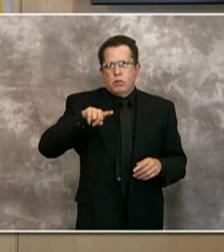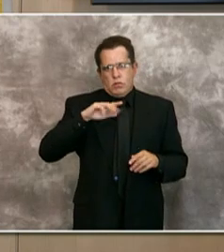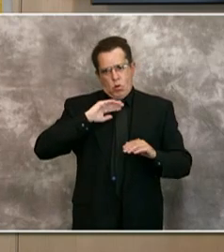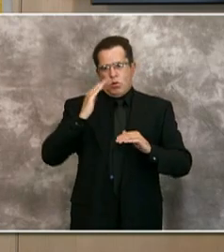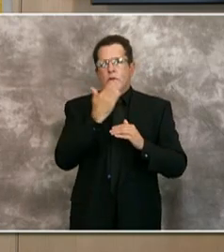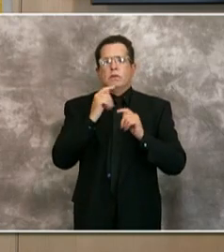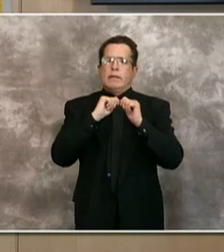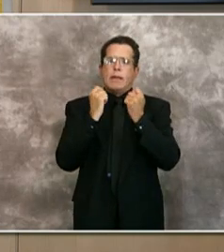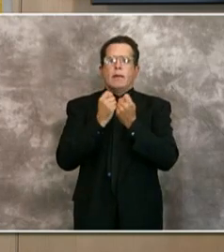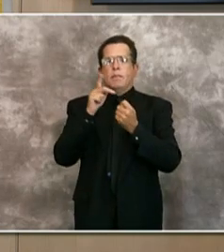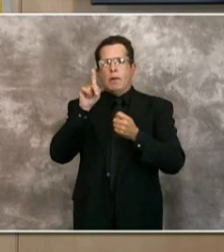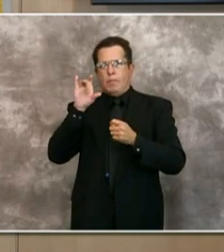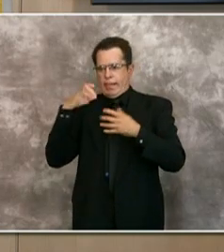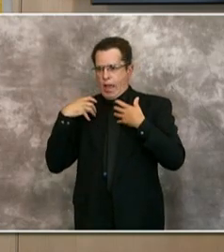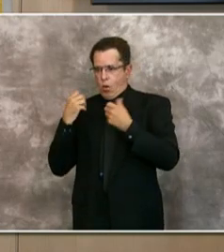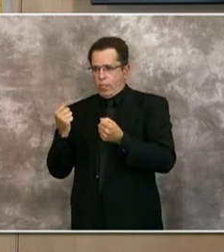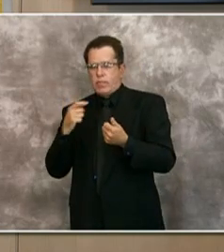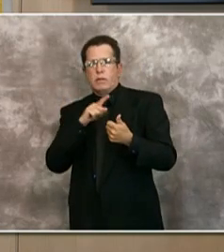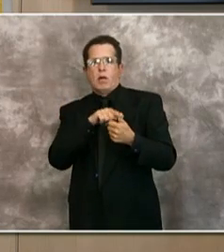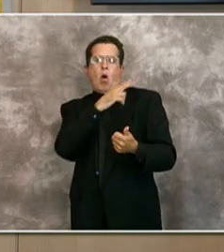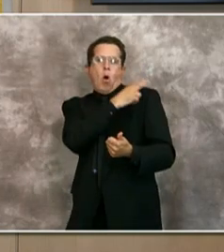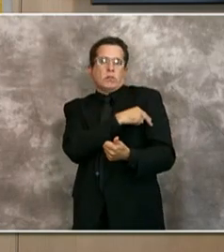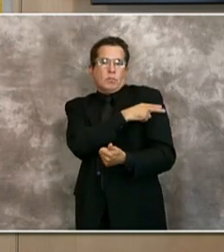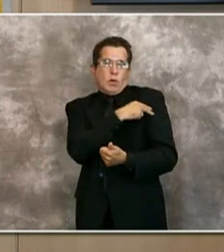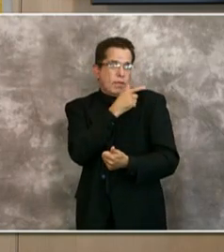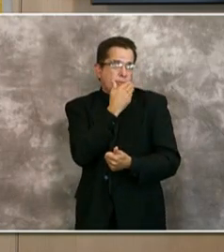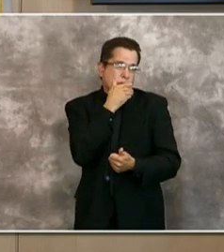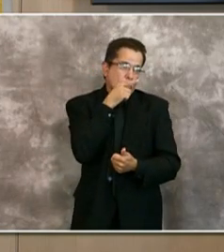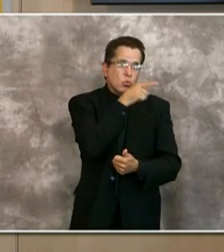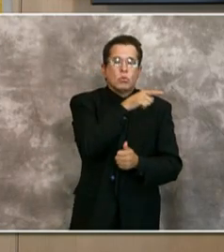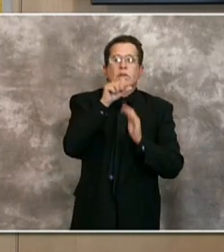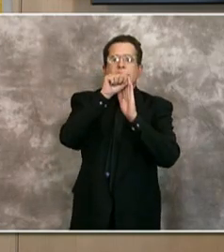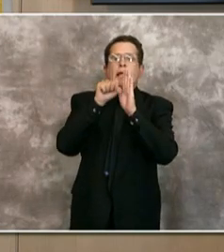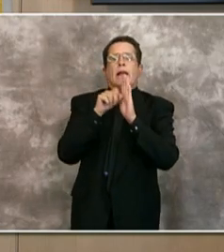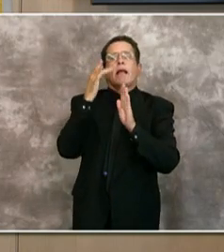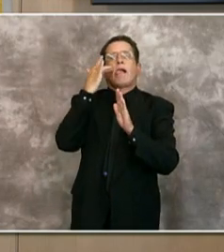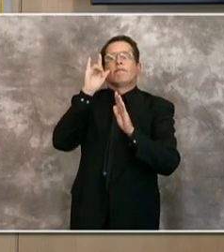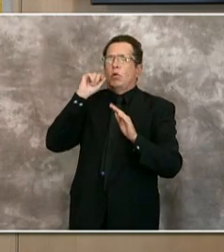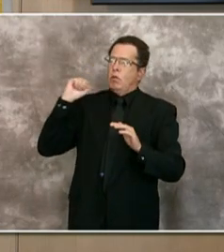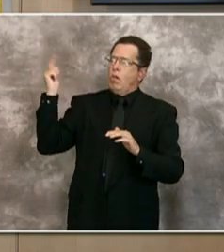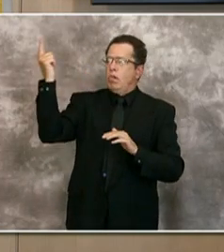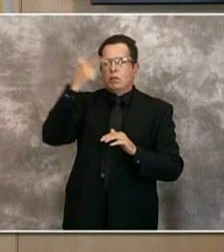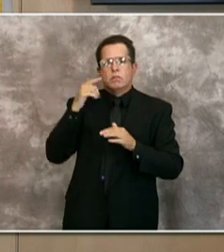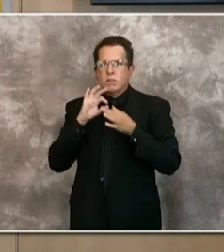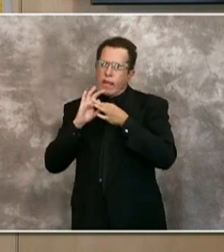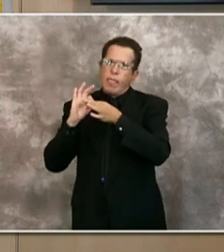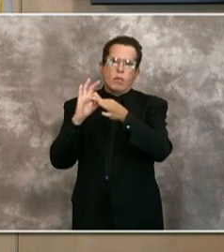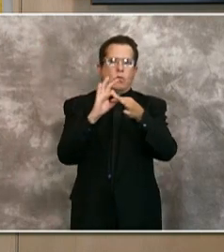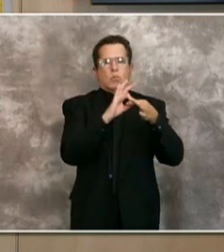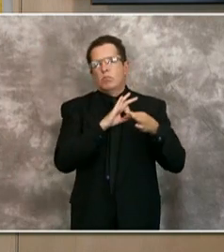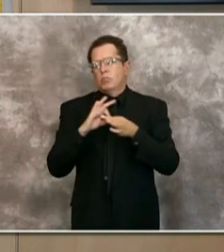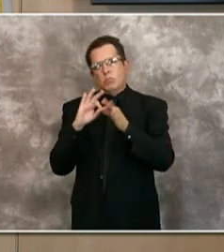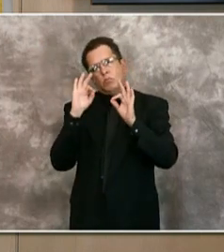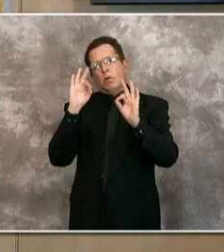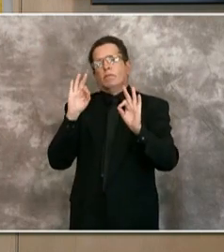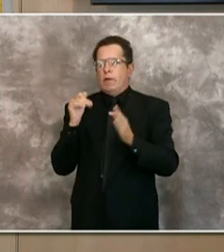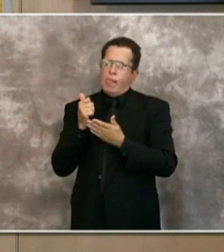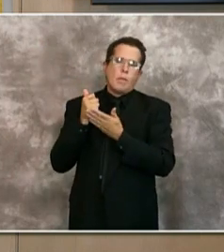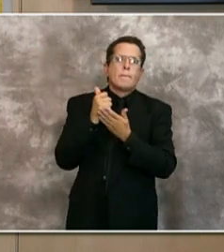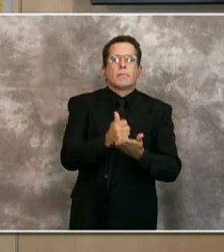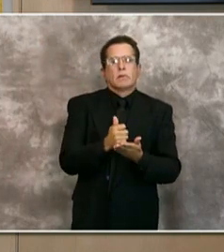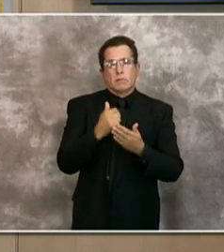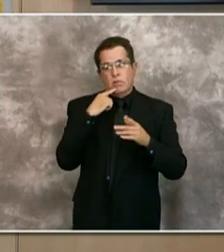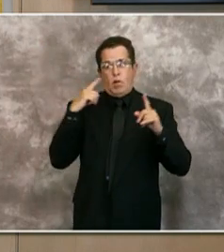our public health lab, our hospitals, commercial labs, the state of California, that are all coming together to rapidly and quickly put in place